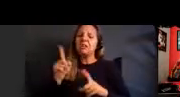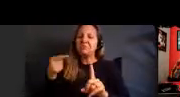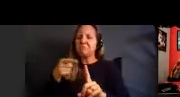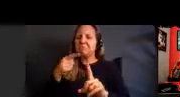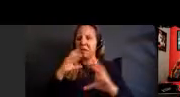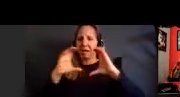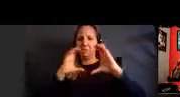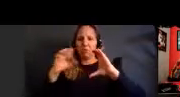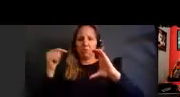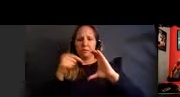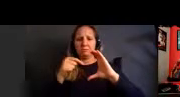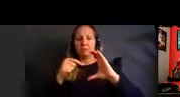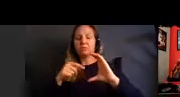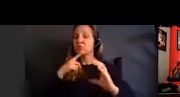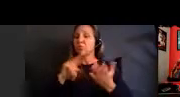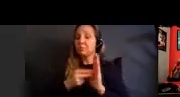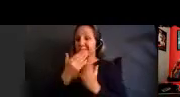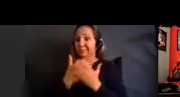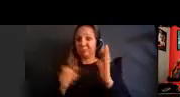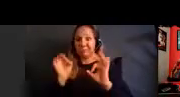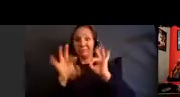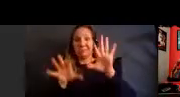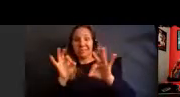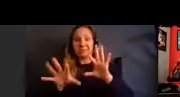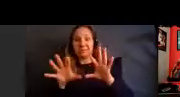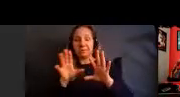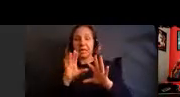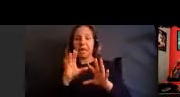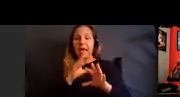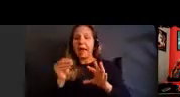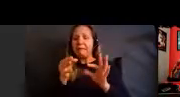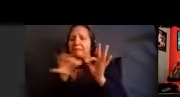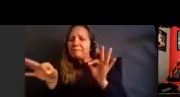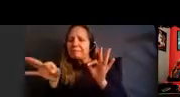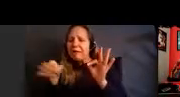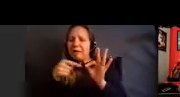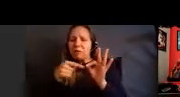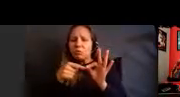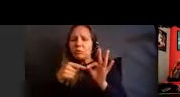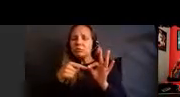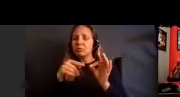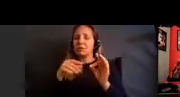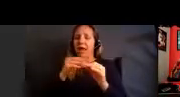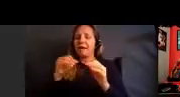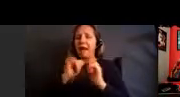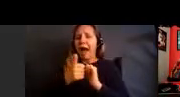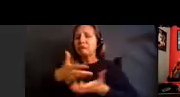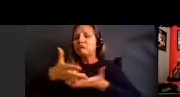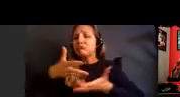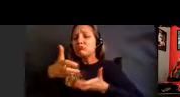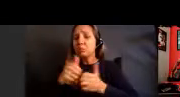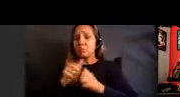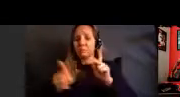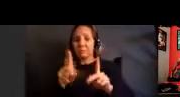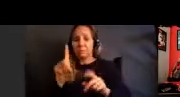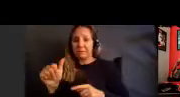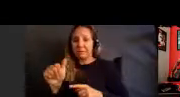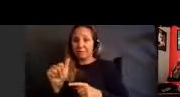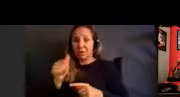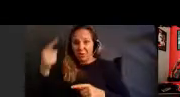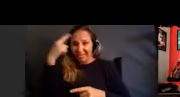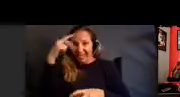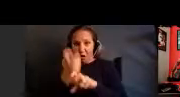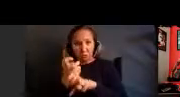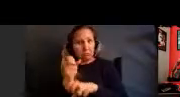What are some tips and tricks in terms of language and interacting with people with disabilities? It's not as hard as you think.